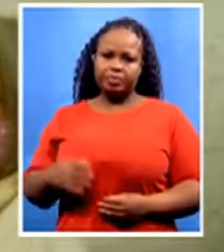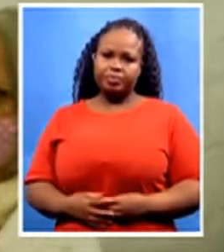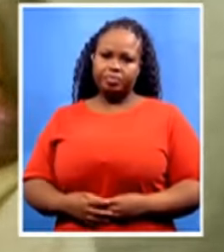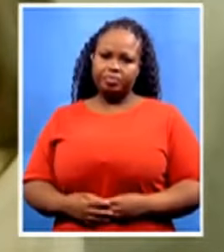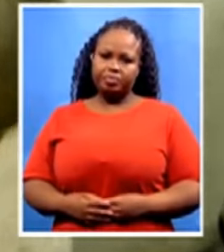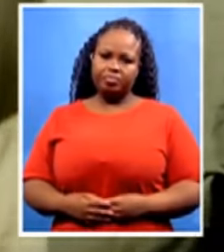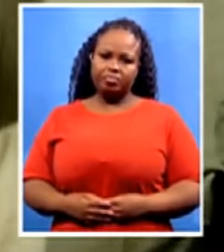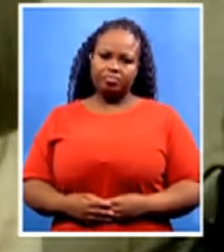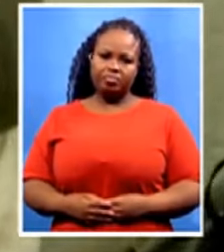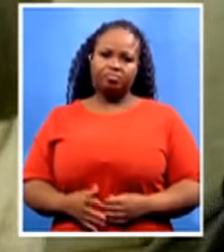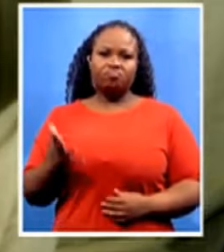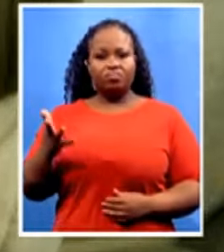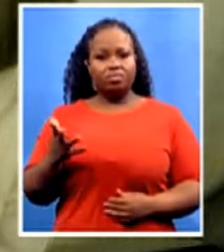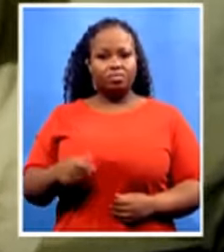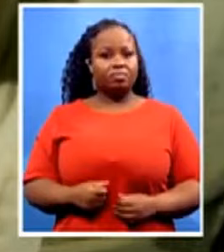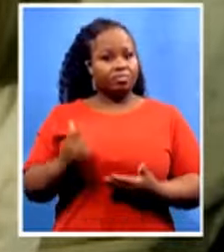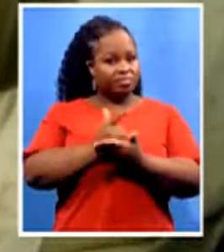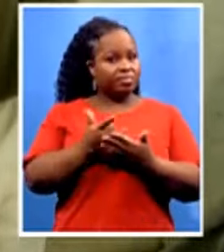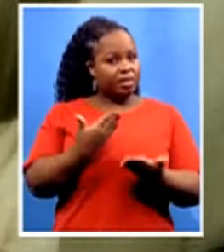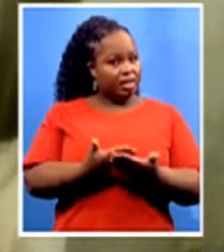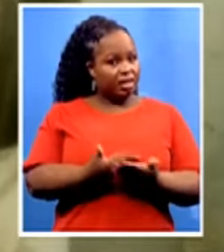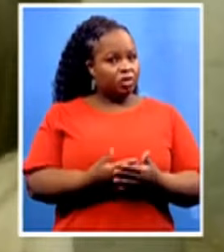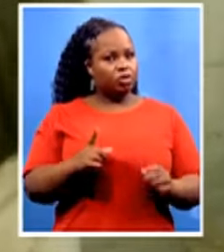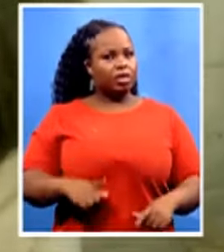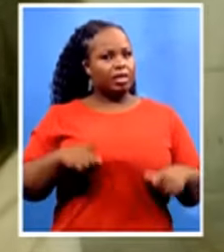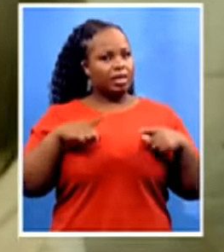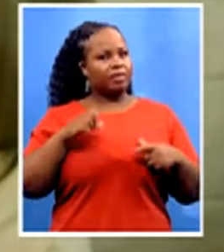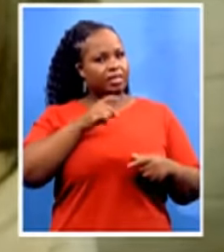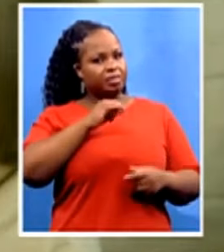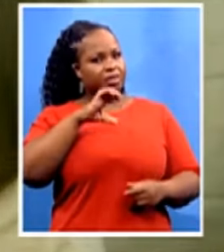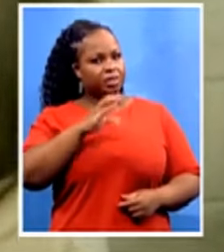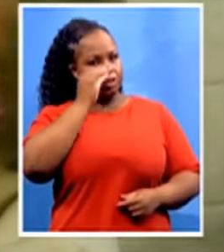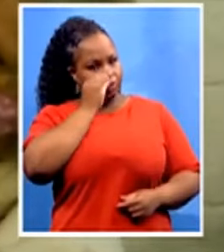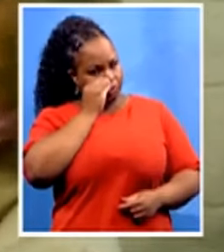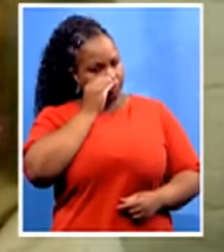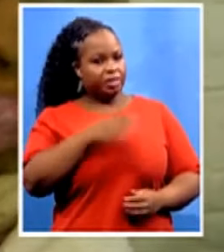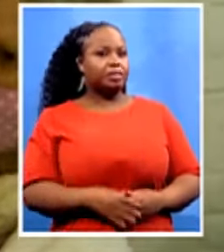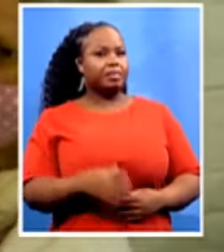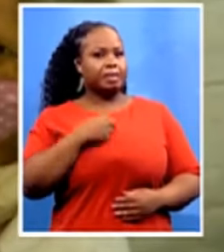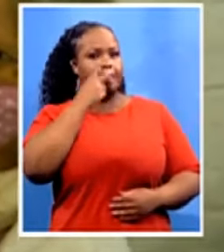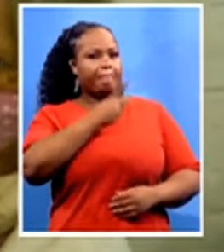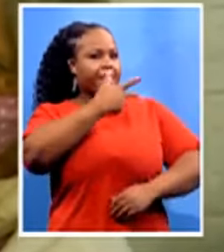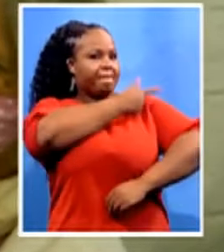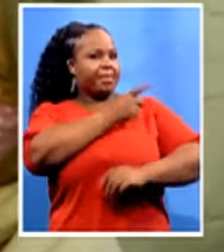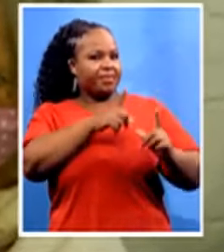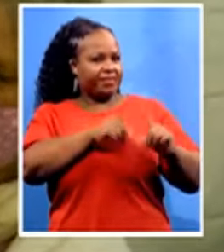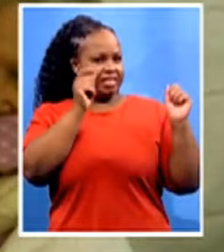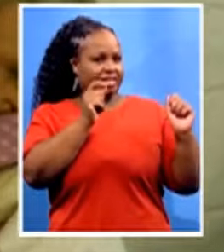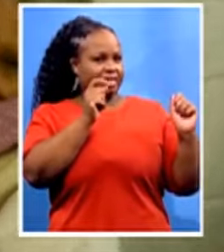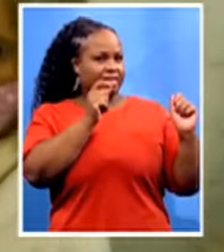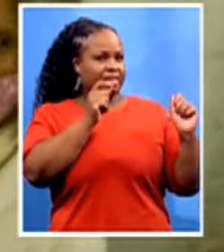us. Hello, ma'am. You're live on SABC News. I see you've just been vaccinated as well. Tell us about the